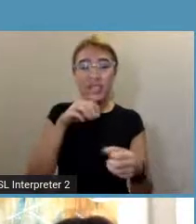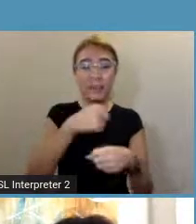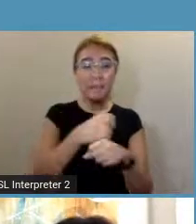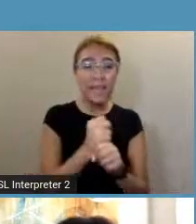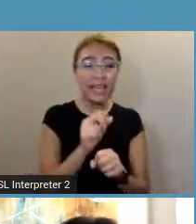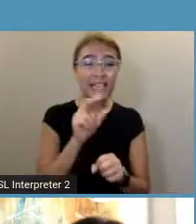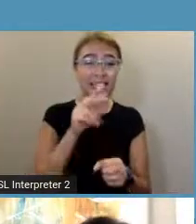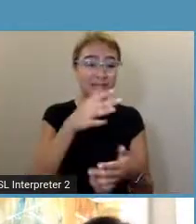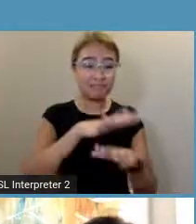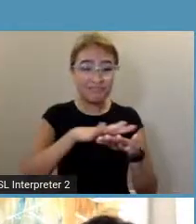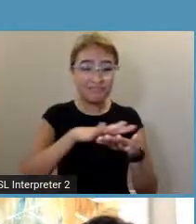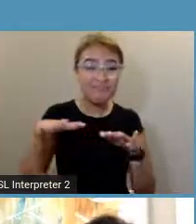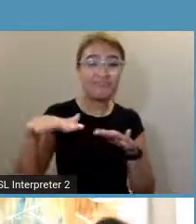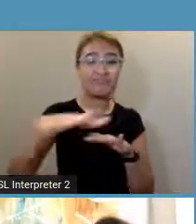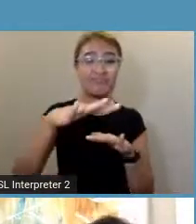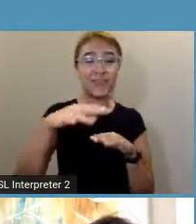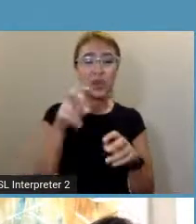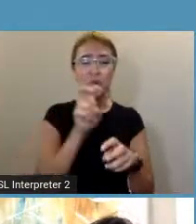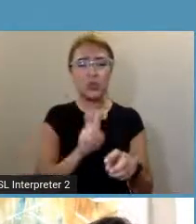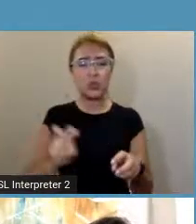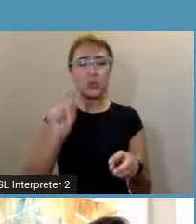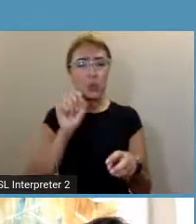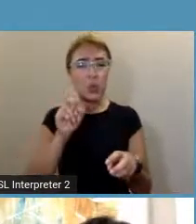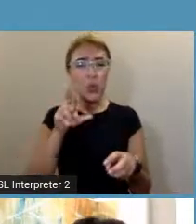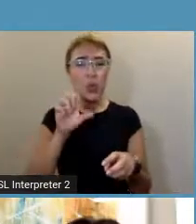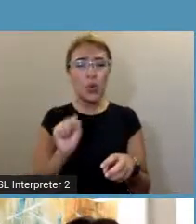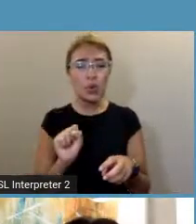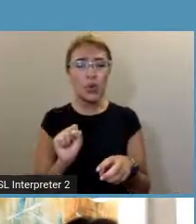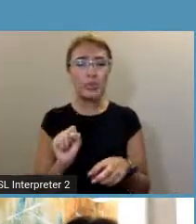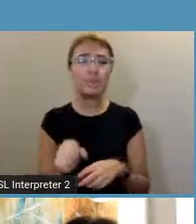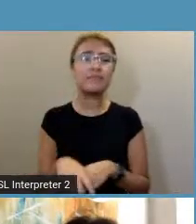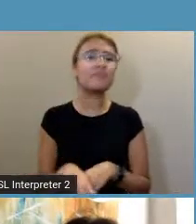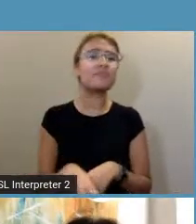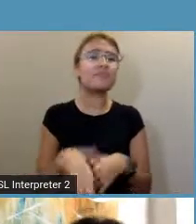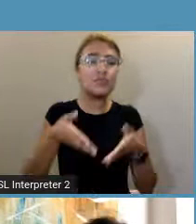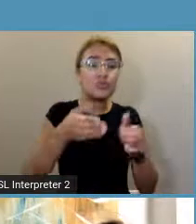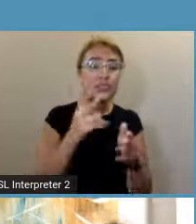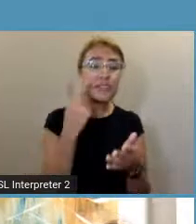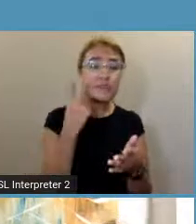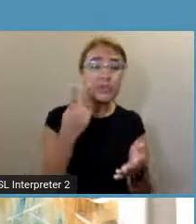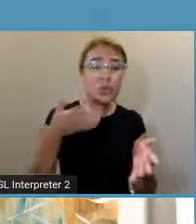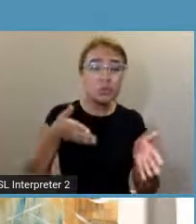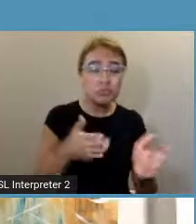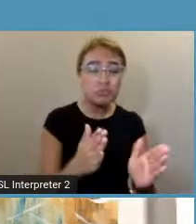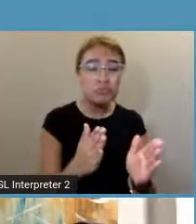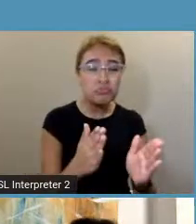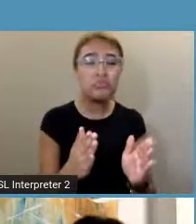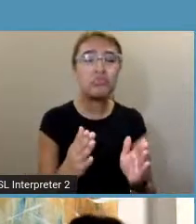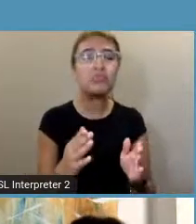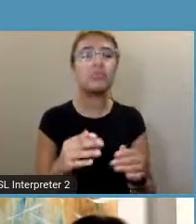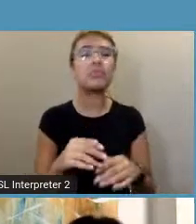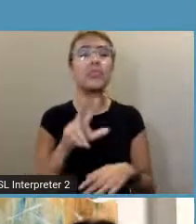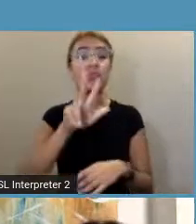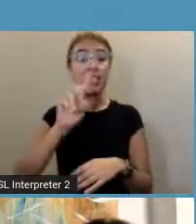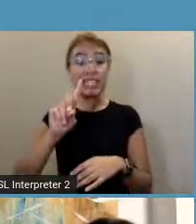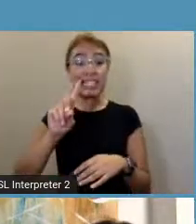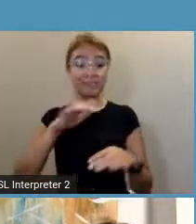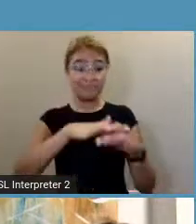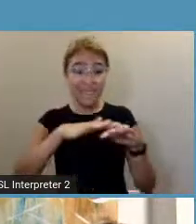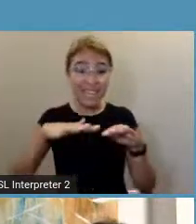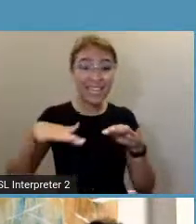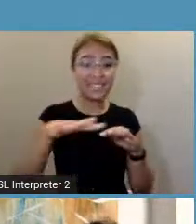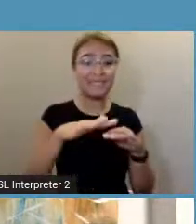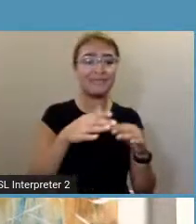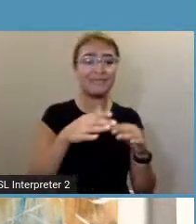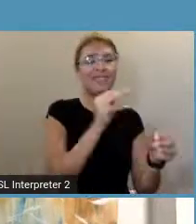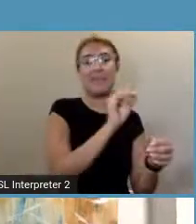virtual spaces, and this includes street view galleries, 3D spaces. In 3D spaces, I encapsulate everything from